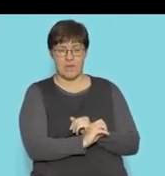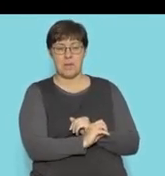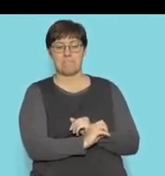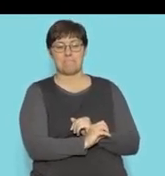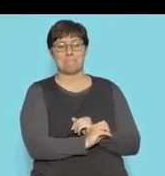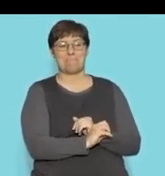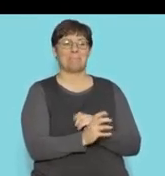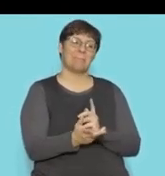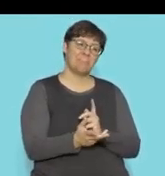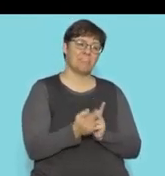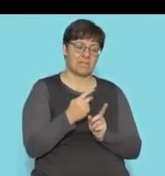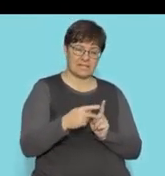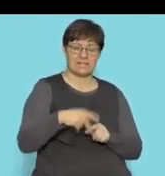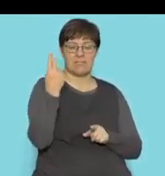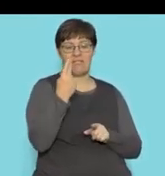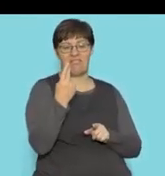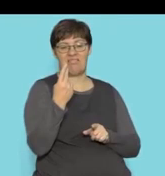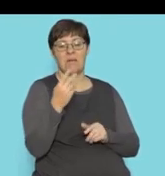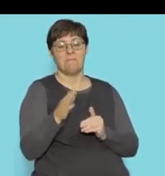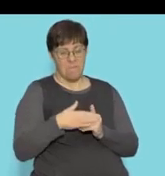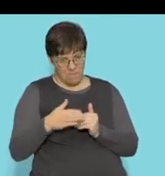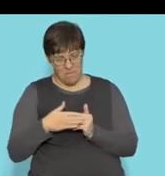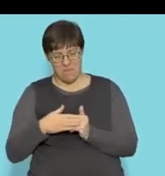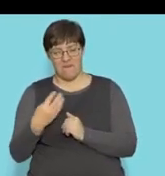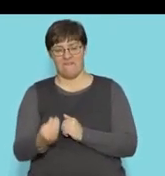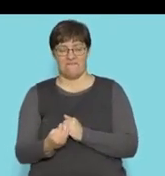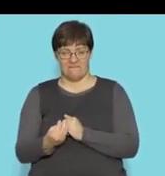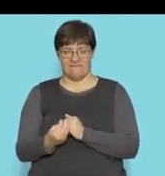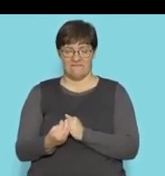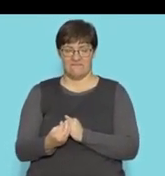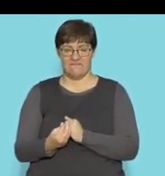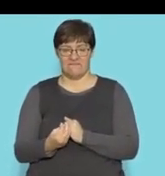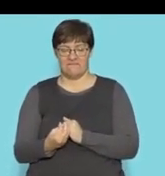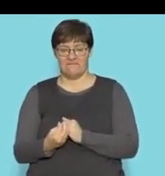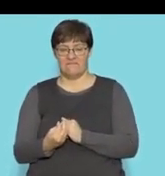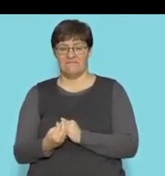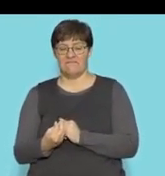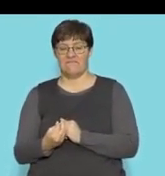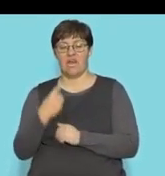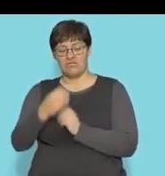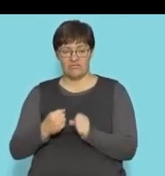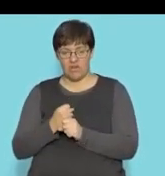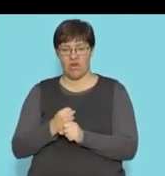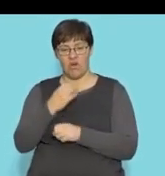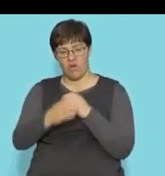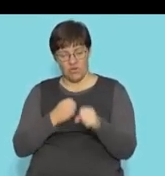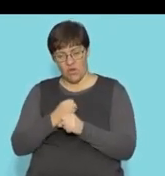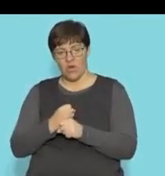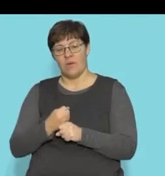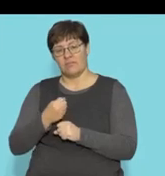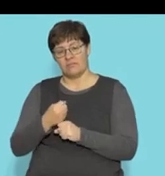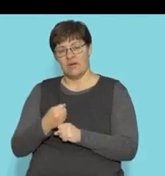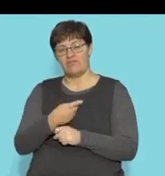to get a doubling of the population rate every single year. So